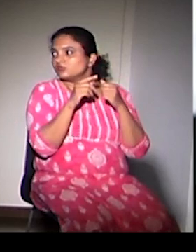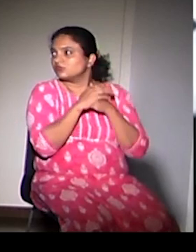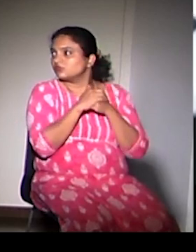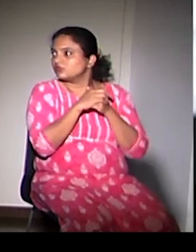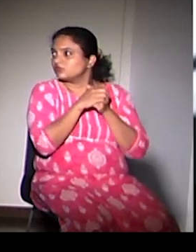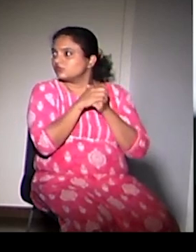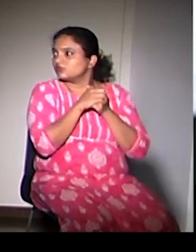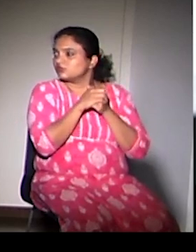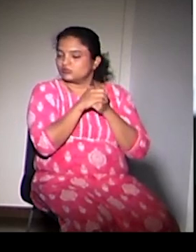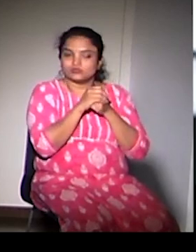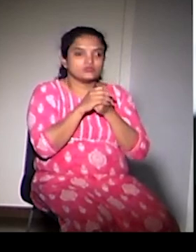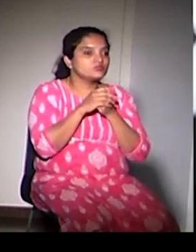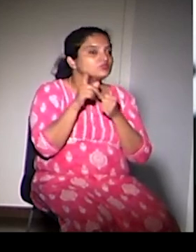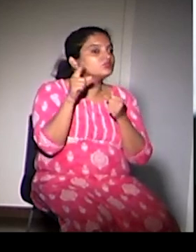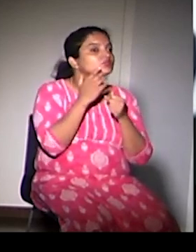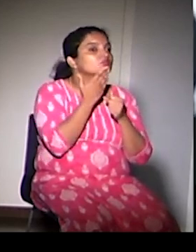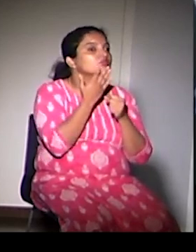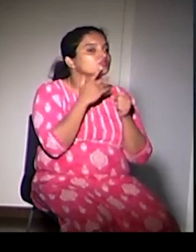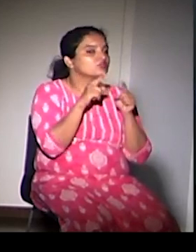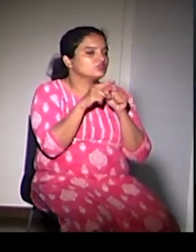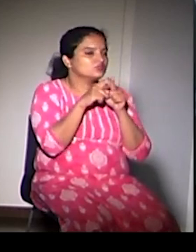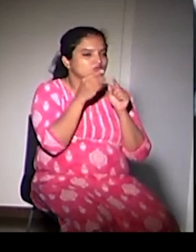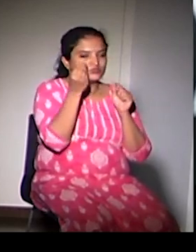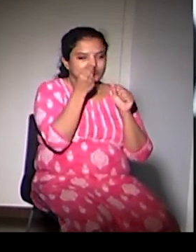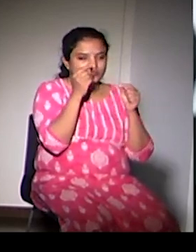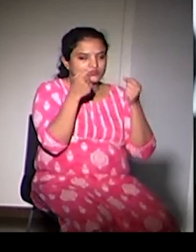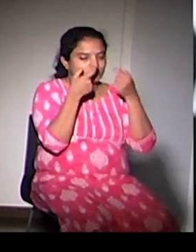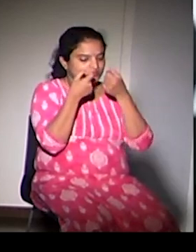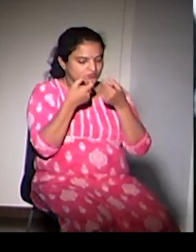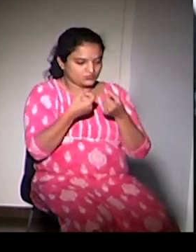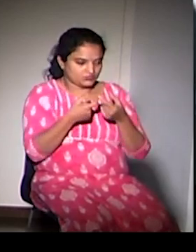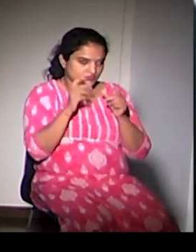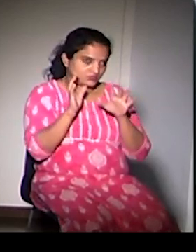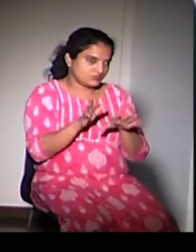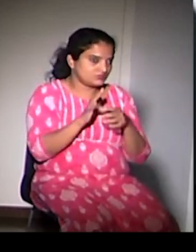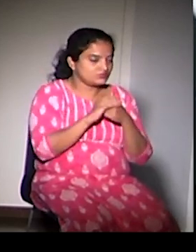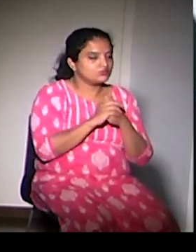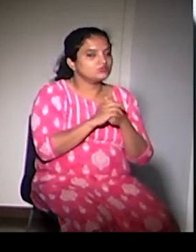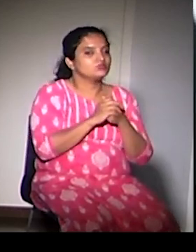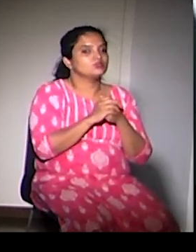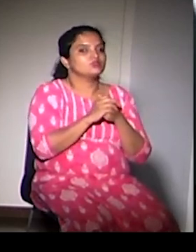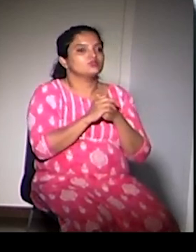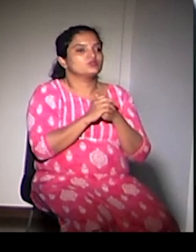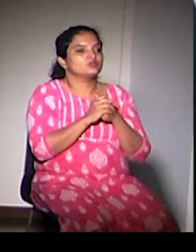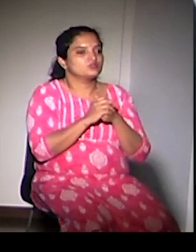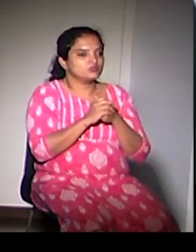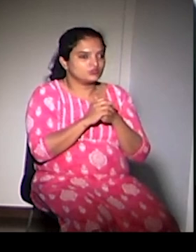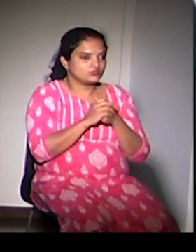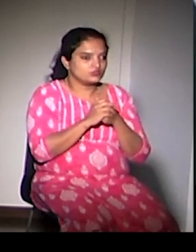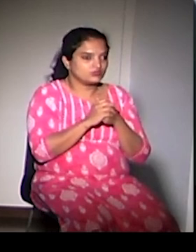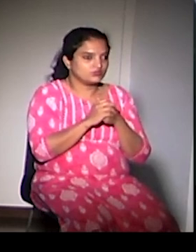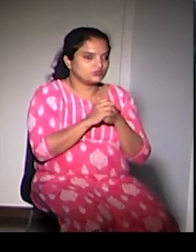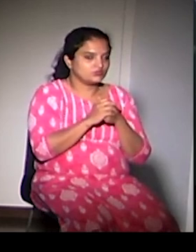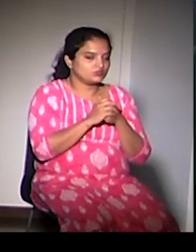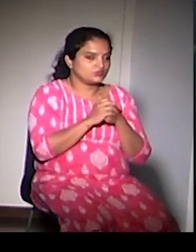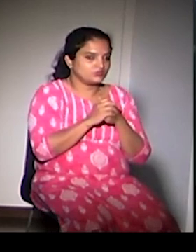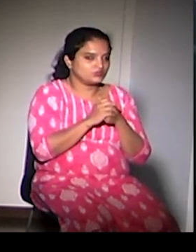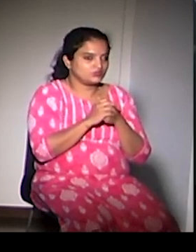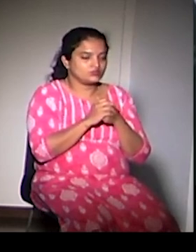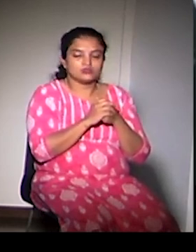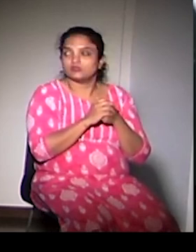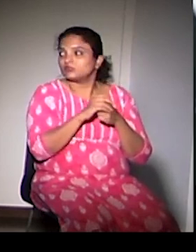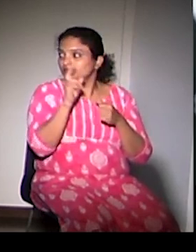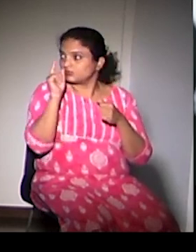can see the colours are actually remarkably similar to the Dacia, the first of the Dacia tiles we saw.